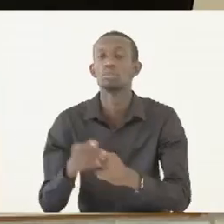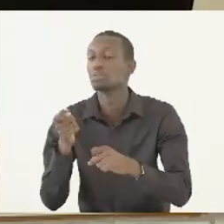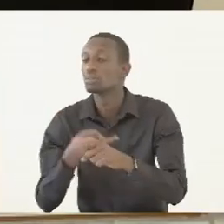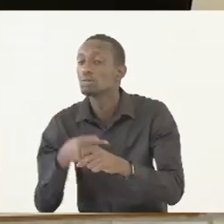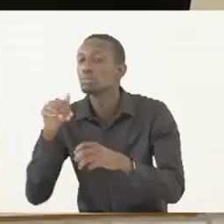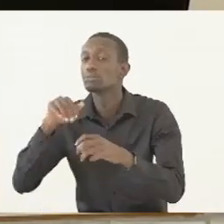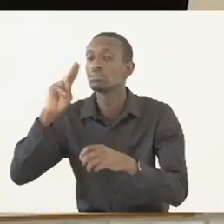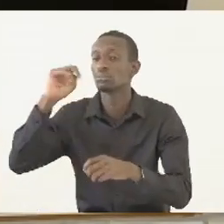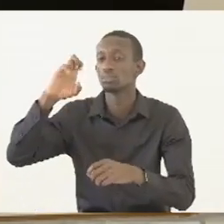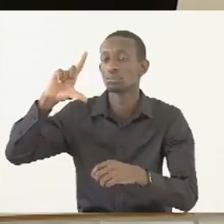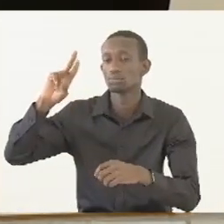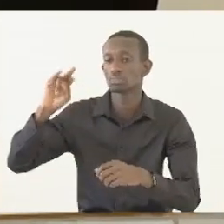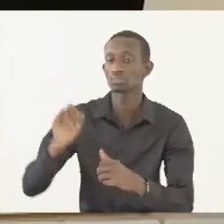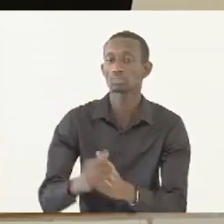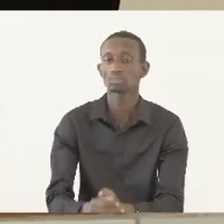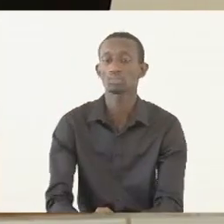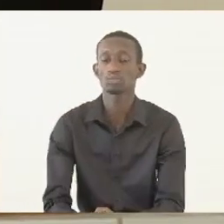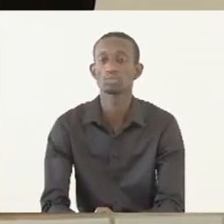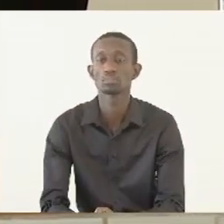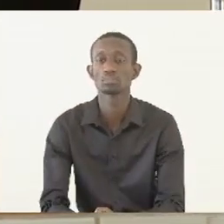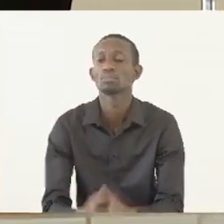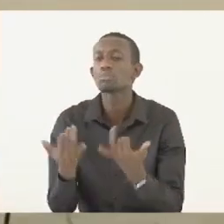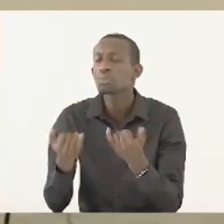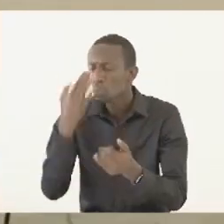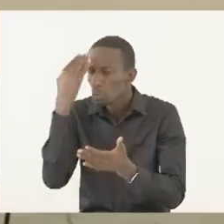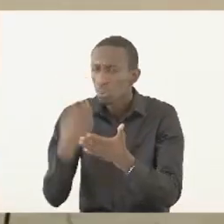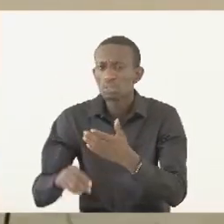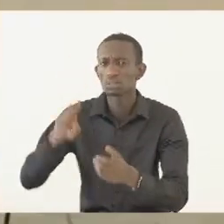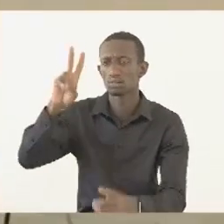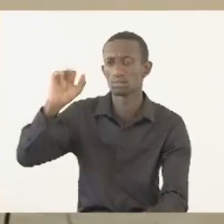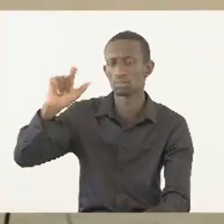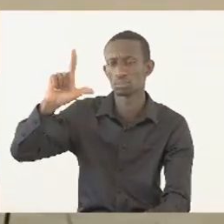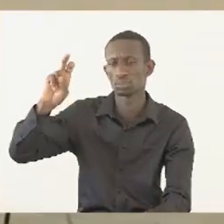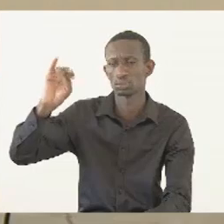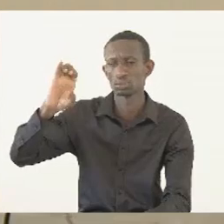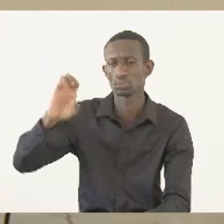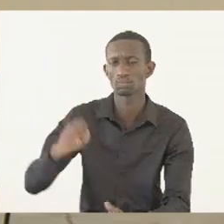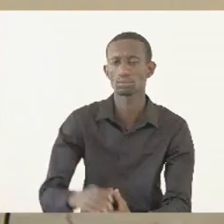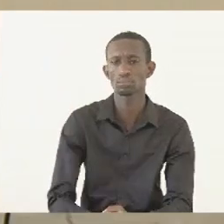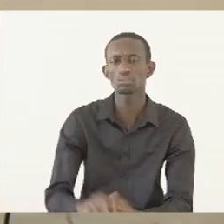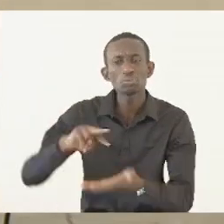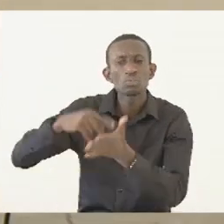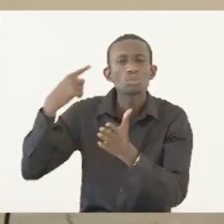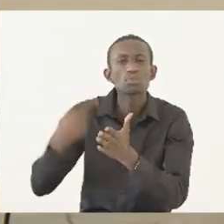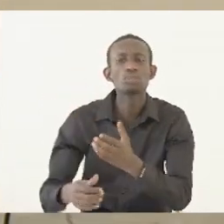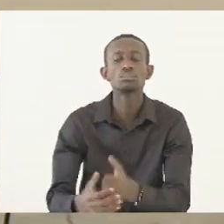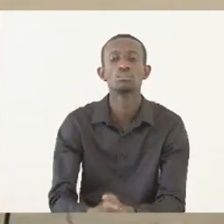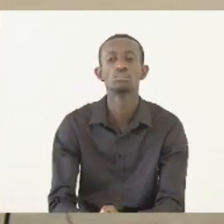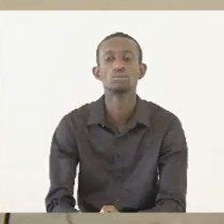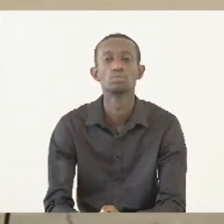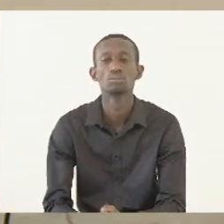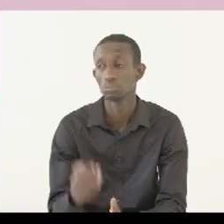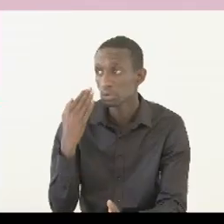nucleus. And now, what is valency? The first one, valency. You can